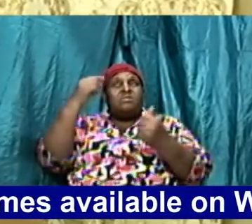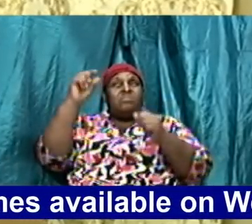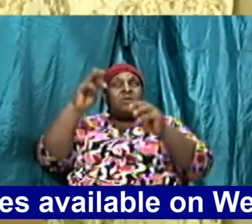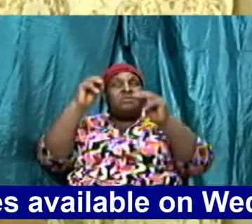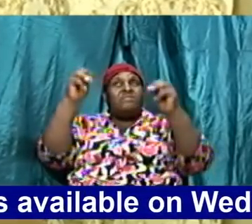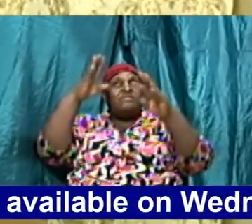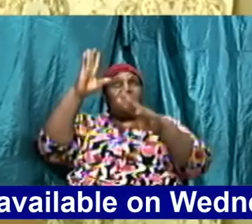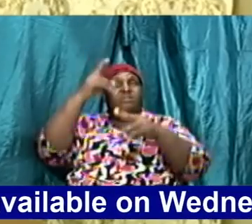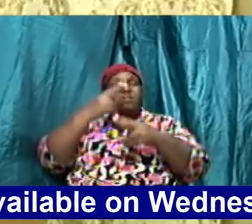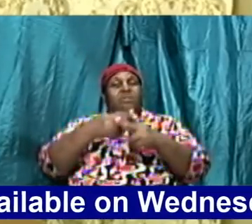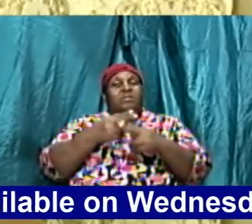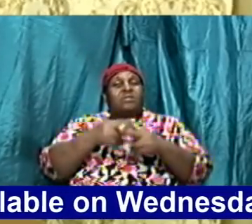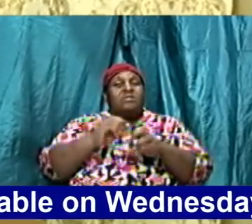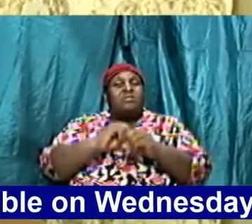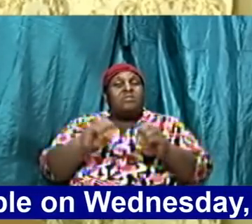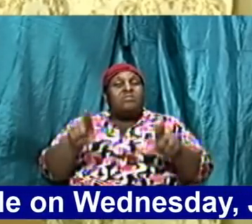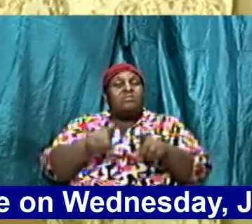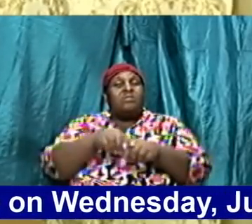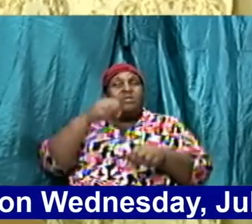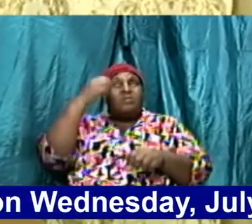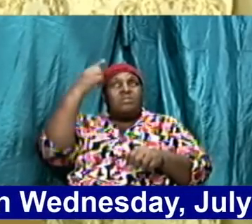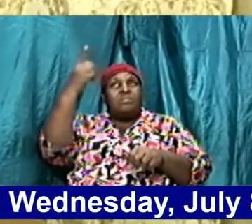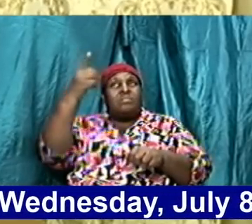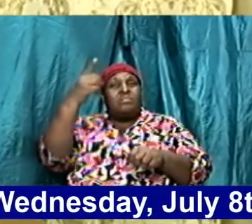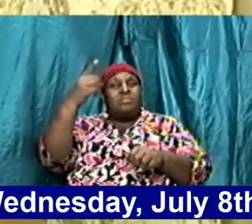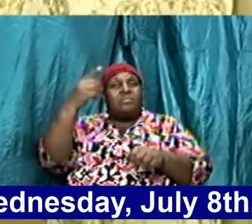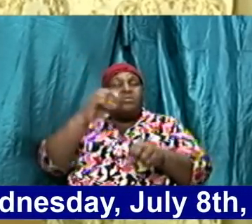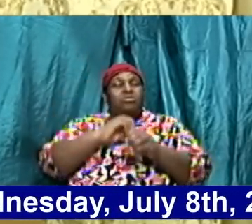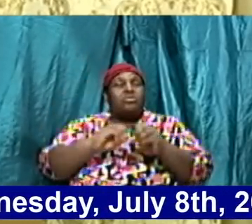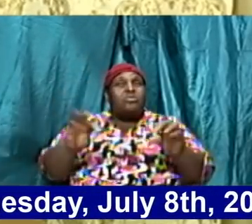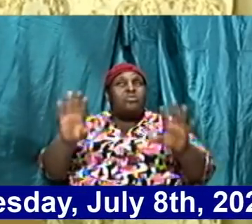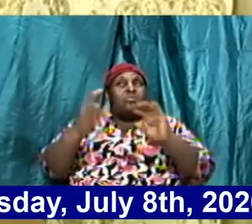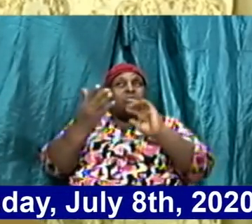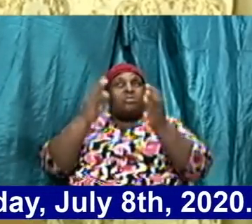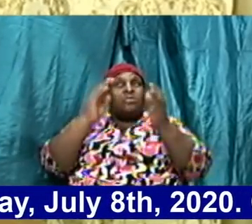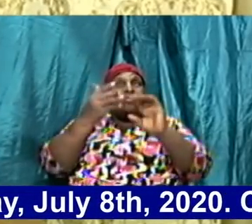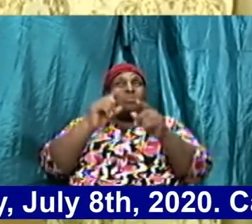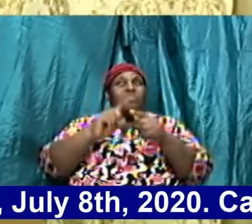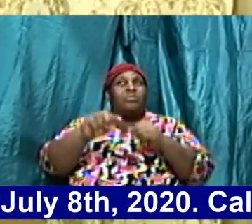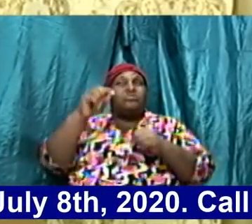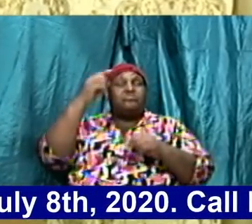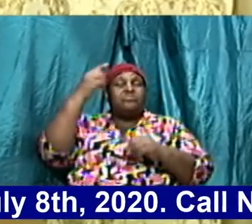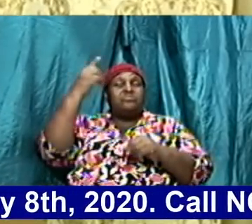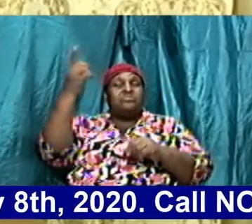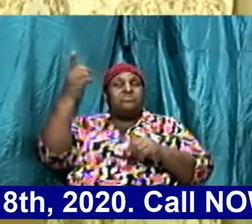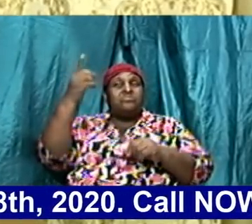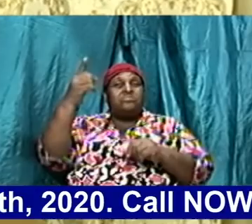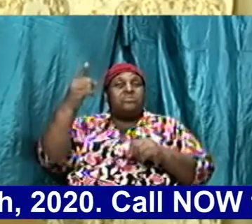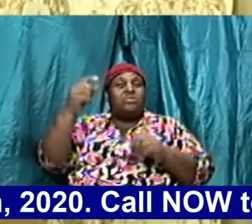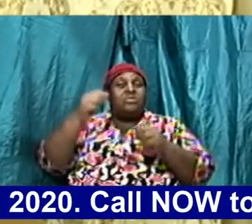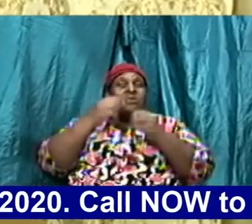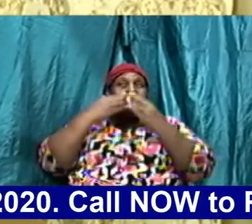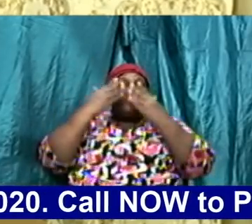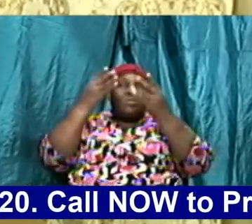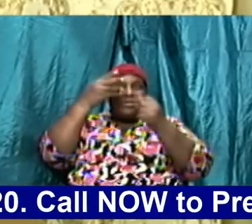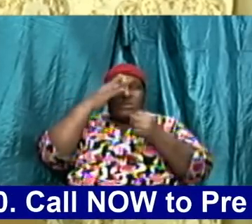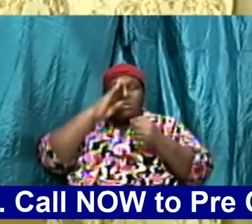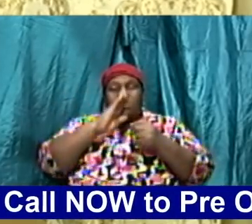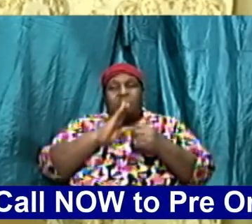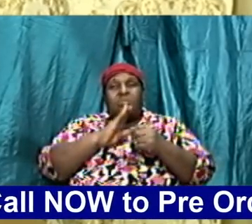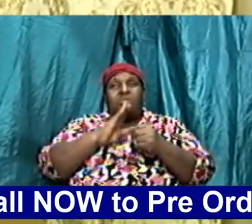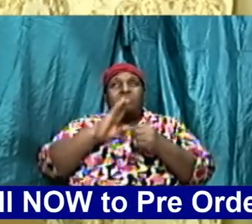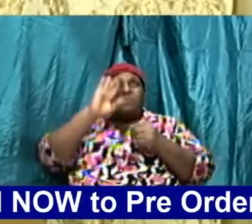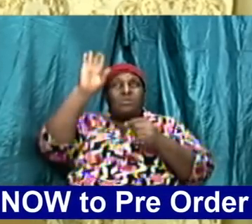name. For there's none like you. There's none to be compared to you. We thank you, God, that